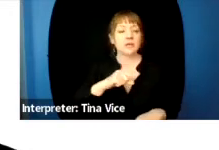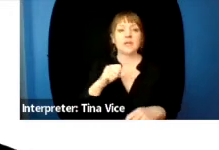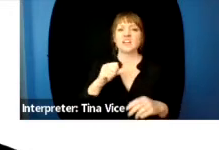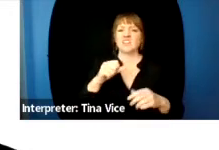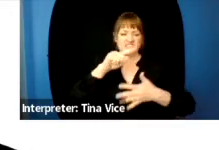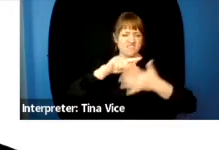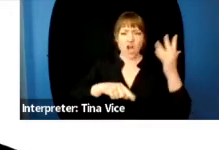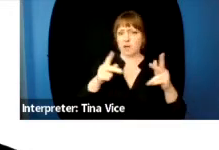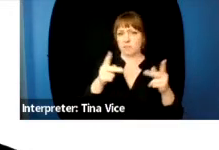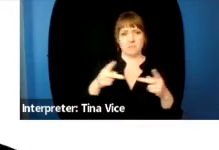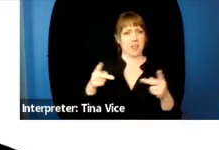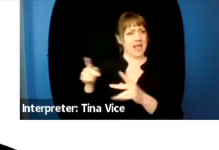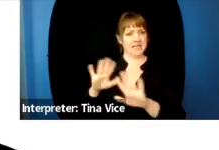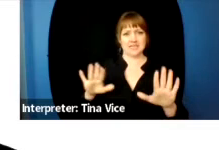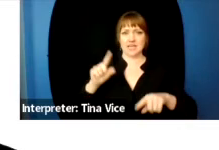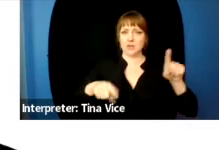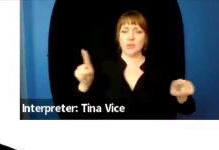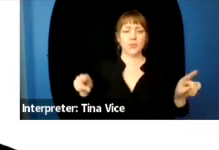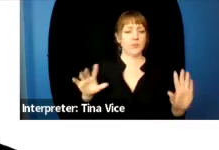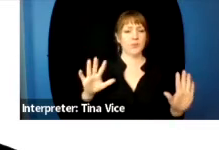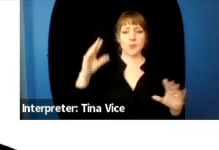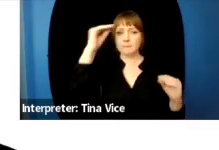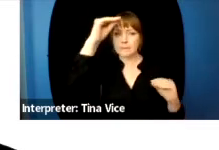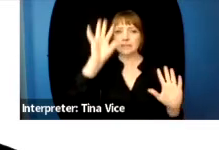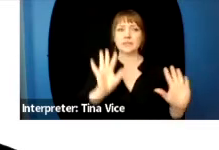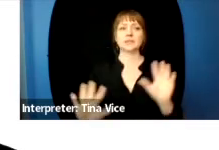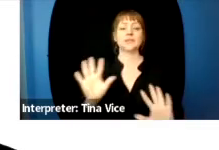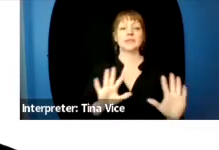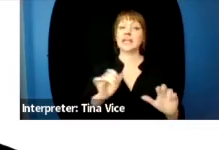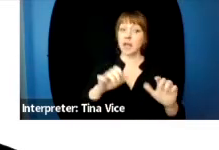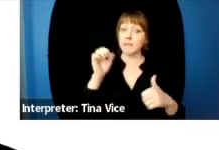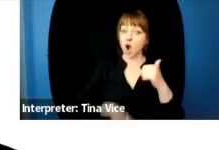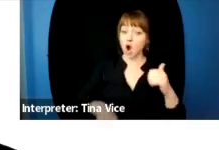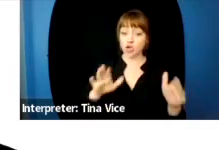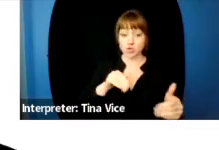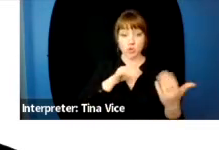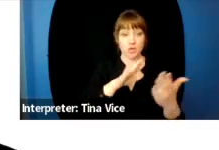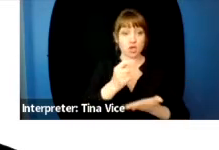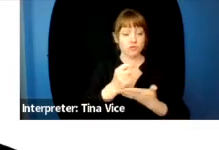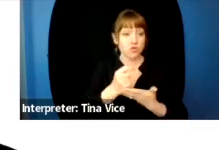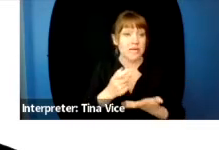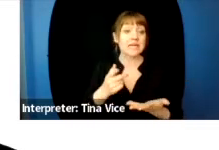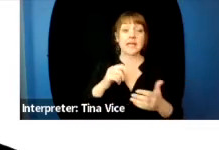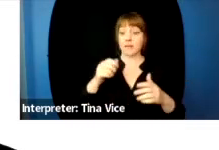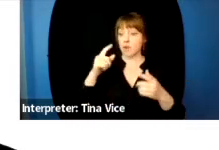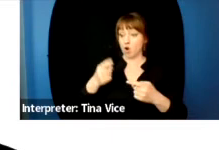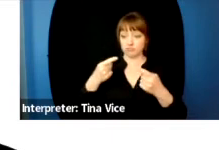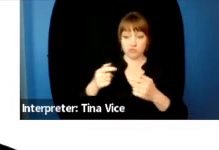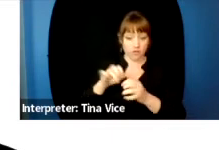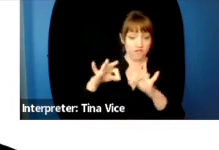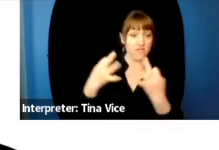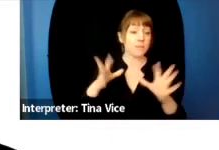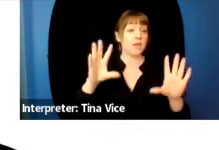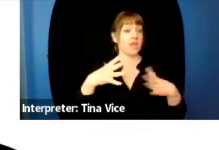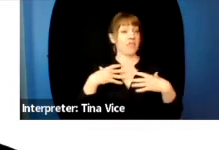challenging because this is a very difficult thing to treat. It can be difficult for the patient and the family and the healthcare providers, but